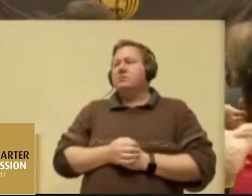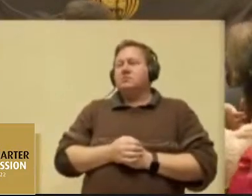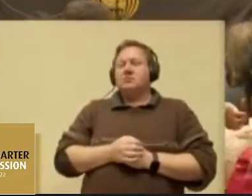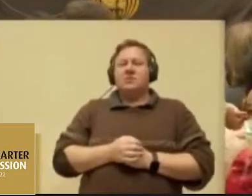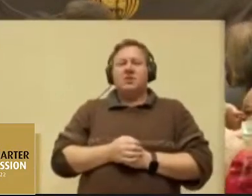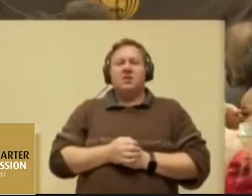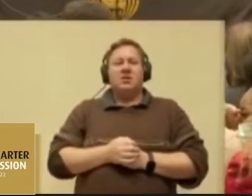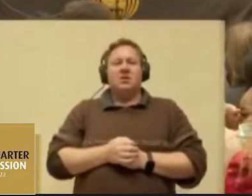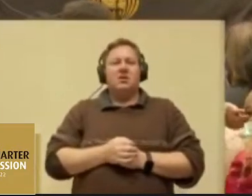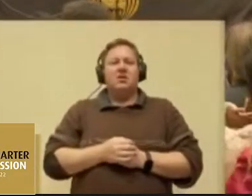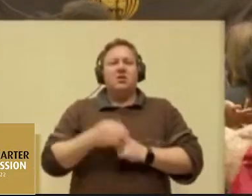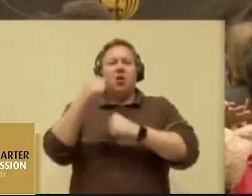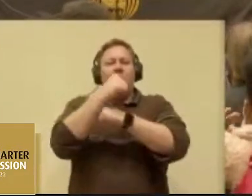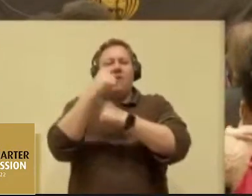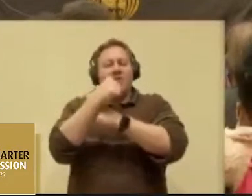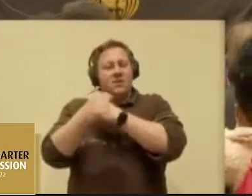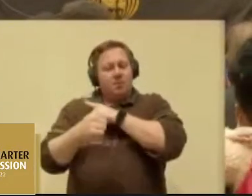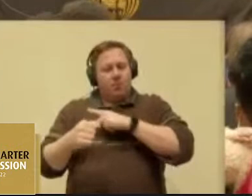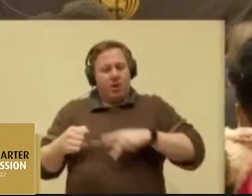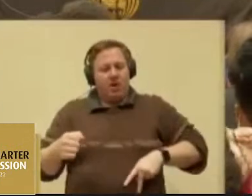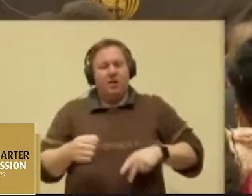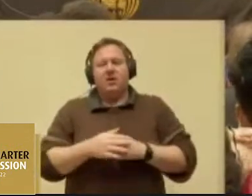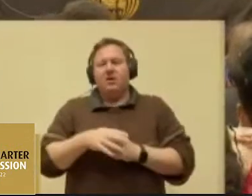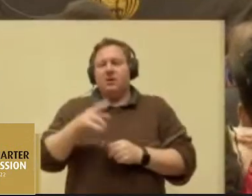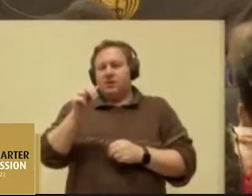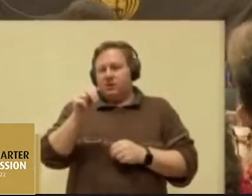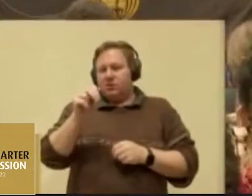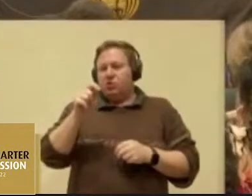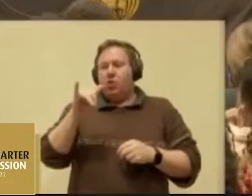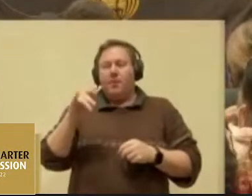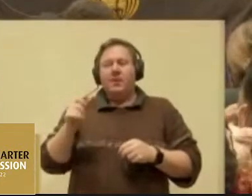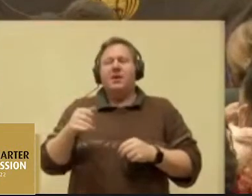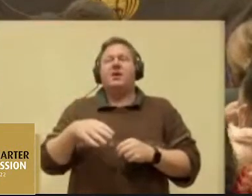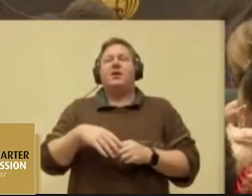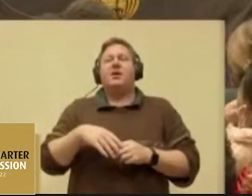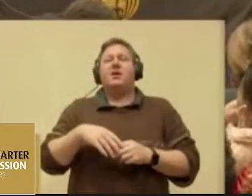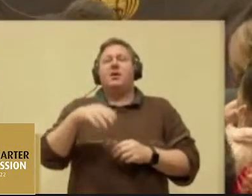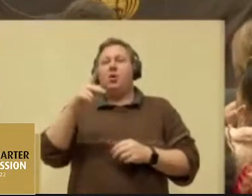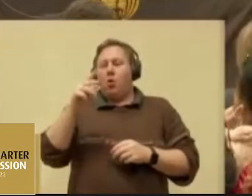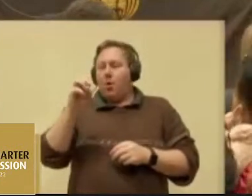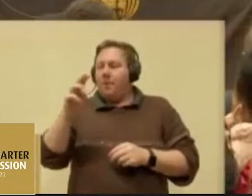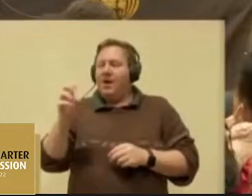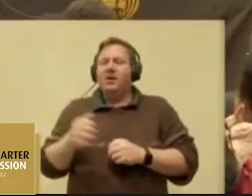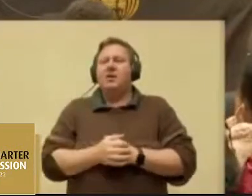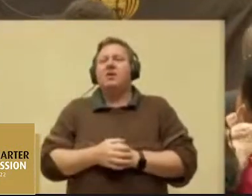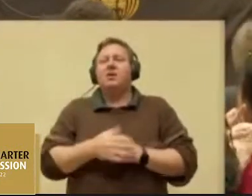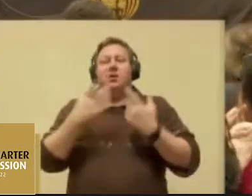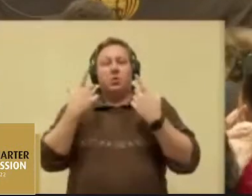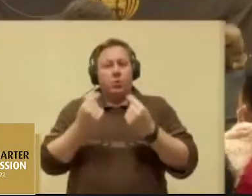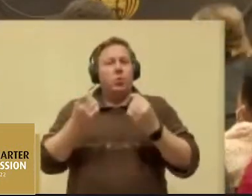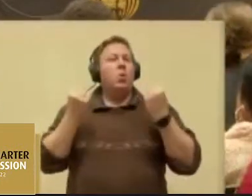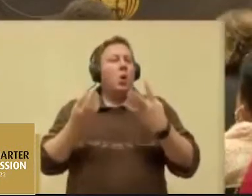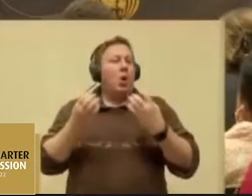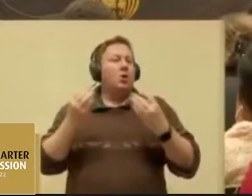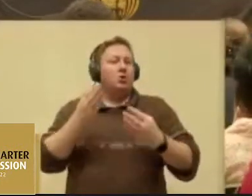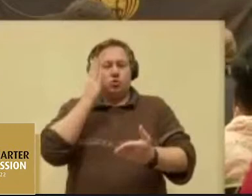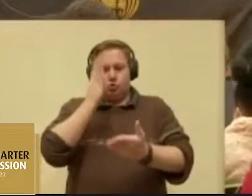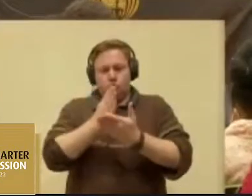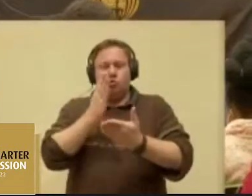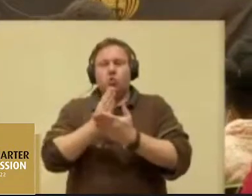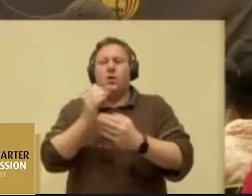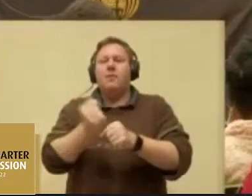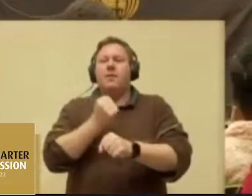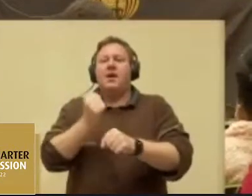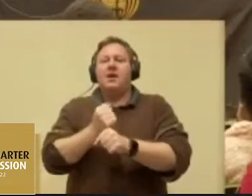from the office of the premier tombi komani and all of them they did a lot to make sure they does become a